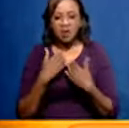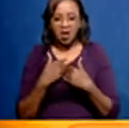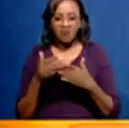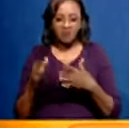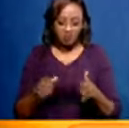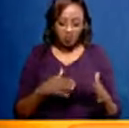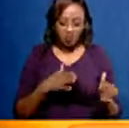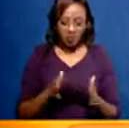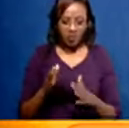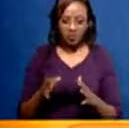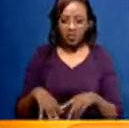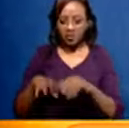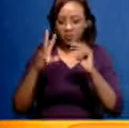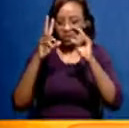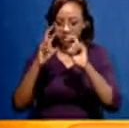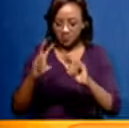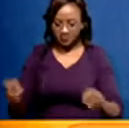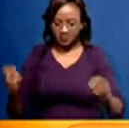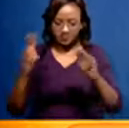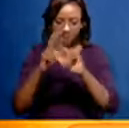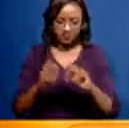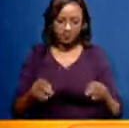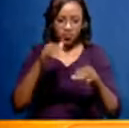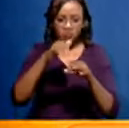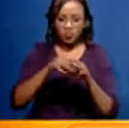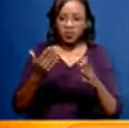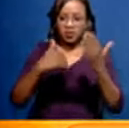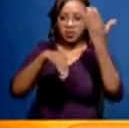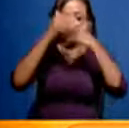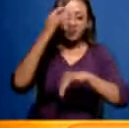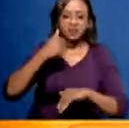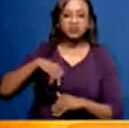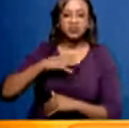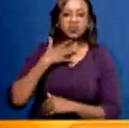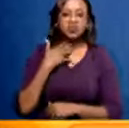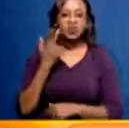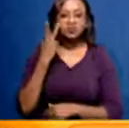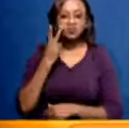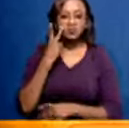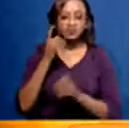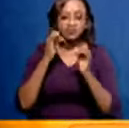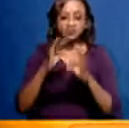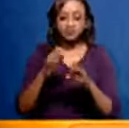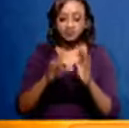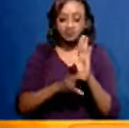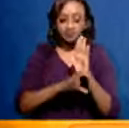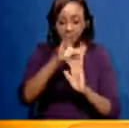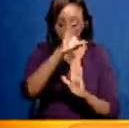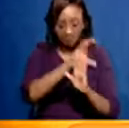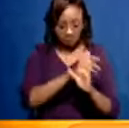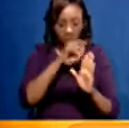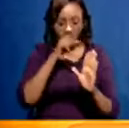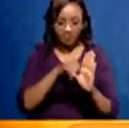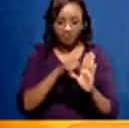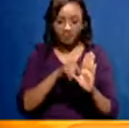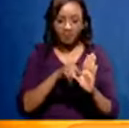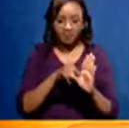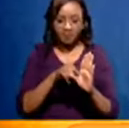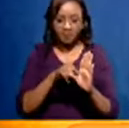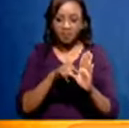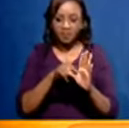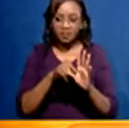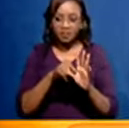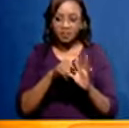underway within the university to see whether the curriculum, faculty by faculty, is fit